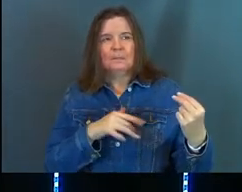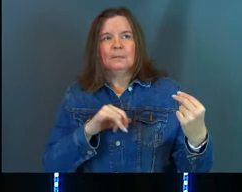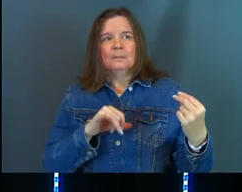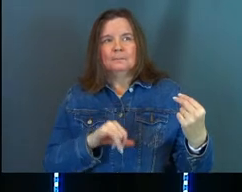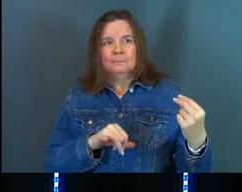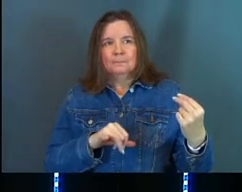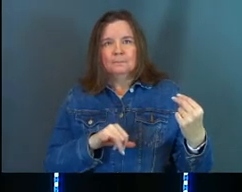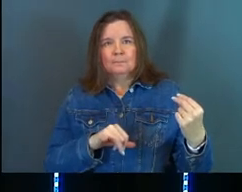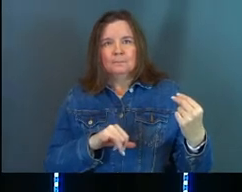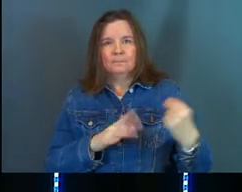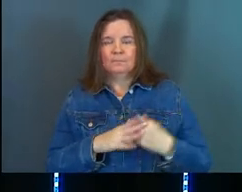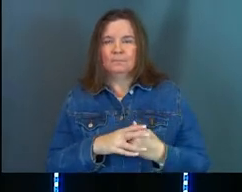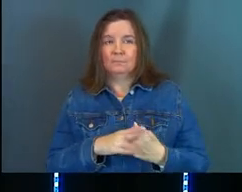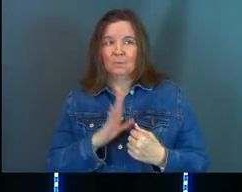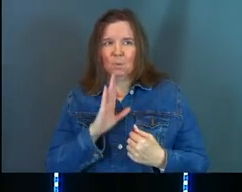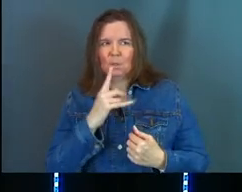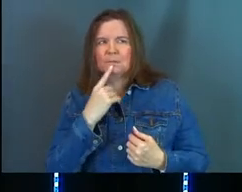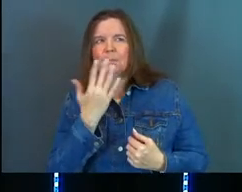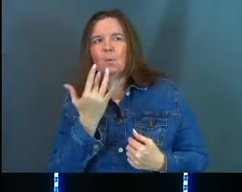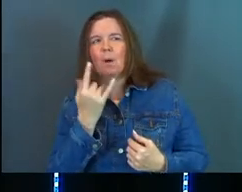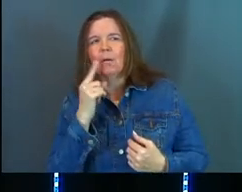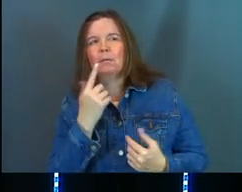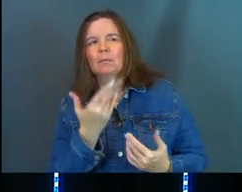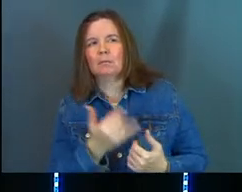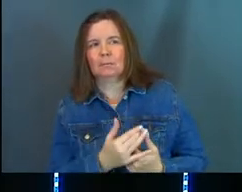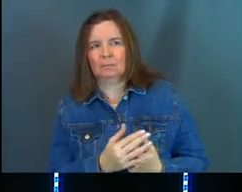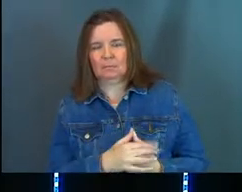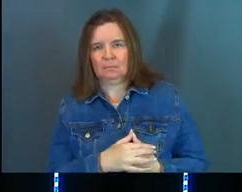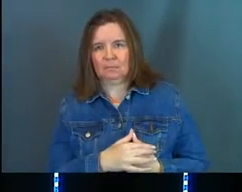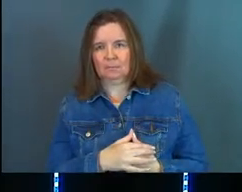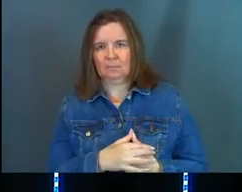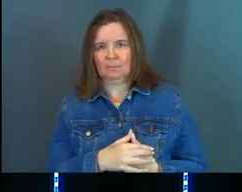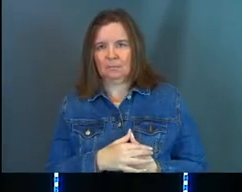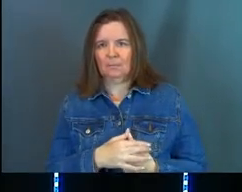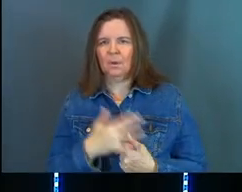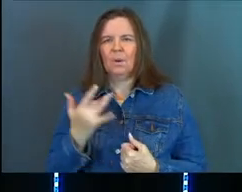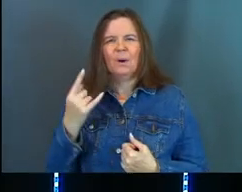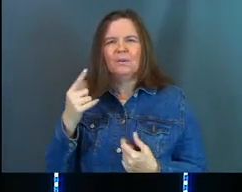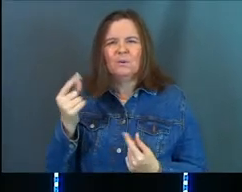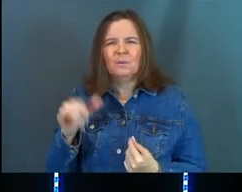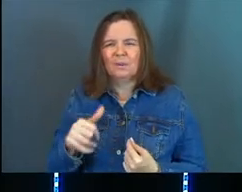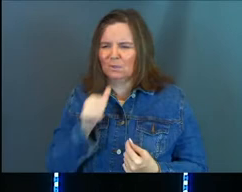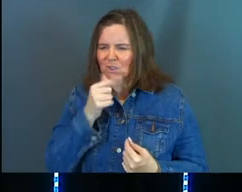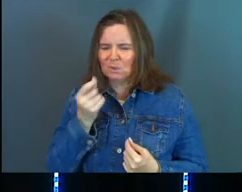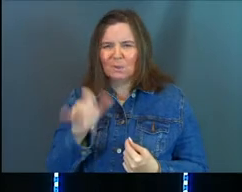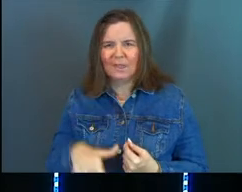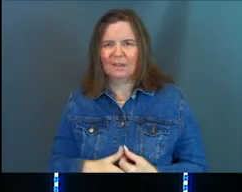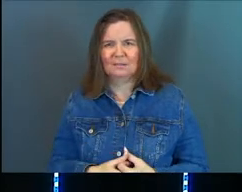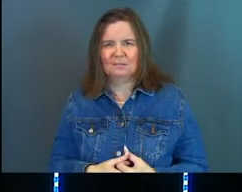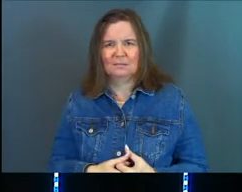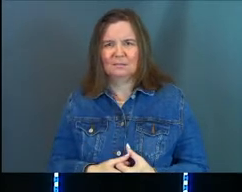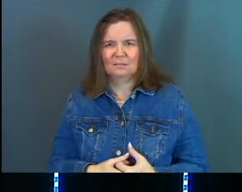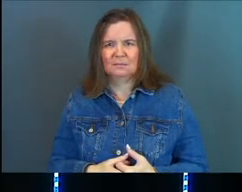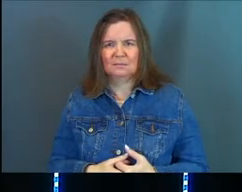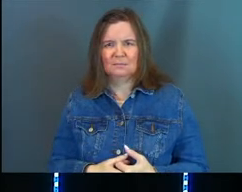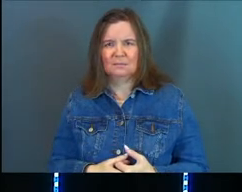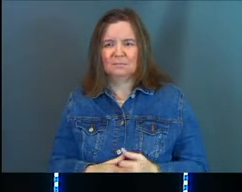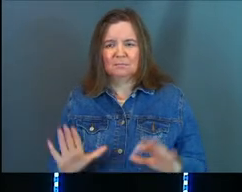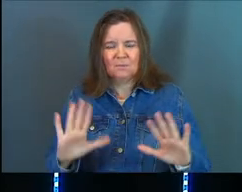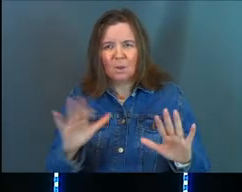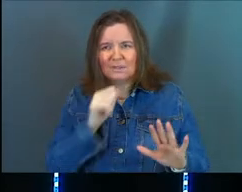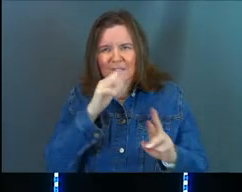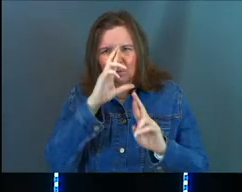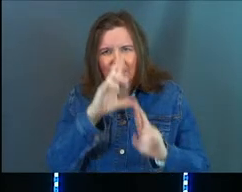pause, like, will you tell me why? Why do we do that? We shouldn't do that. No,